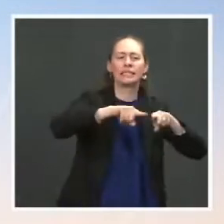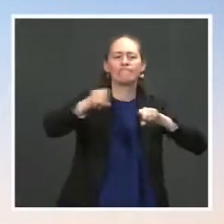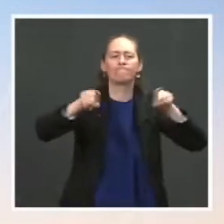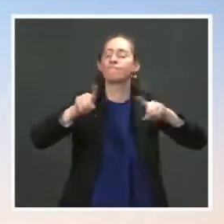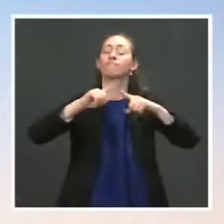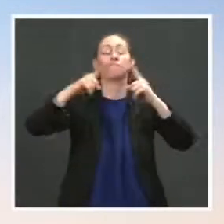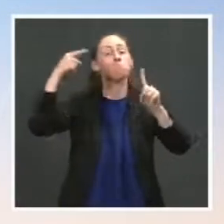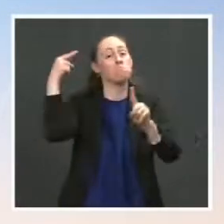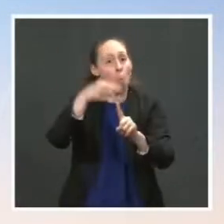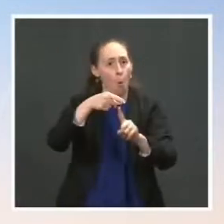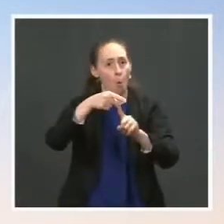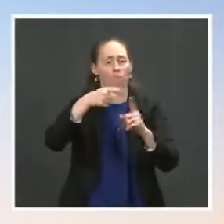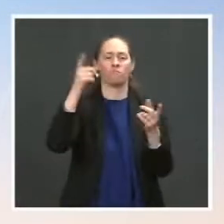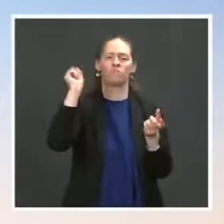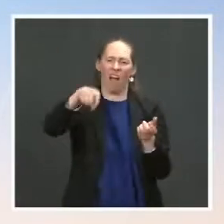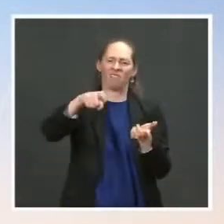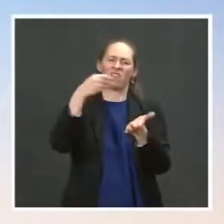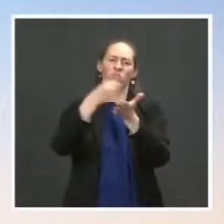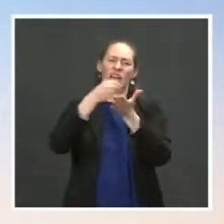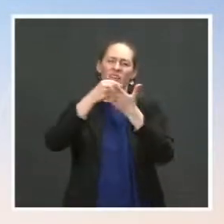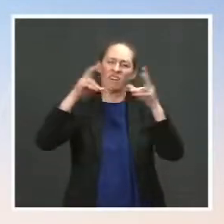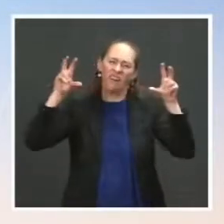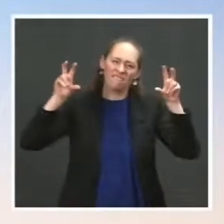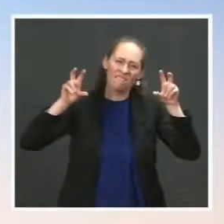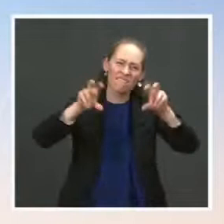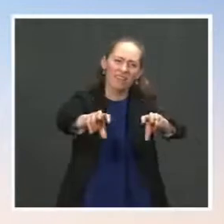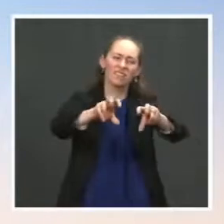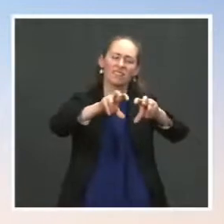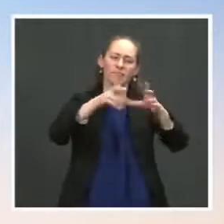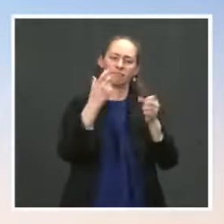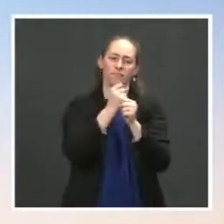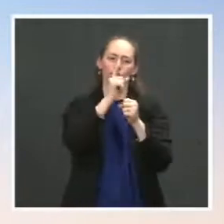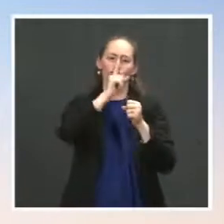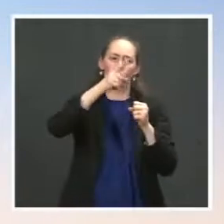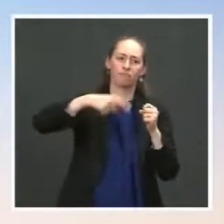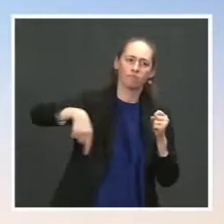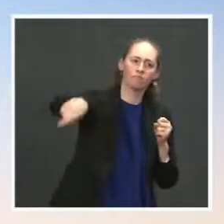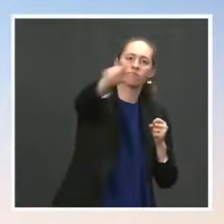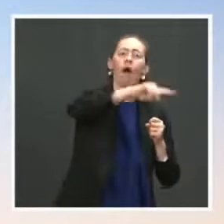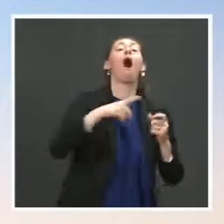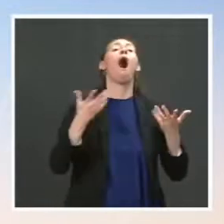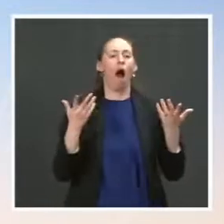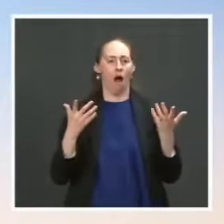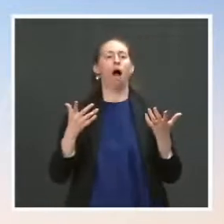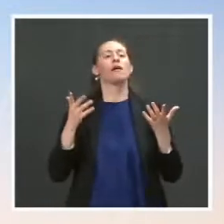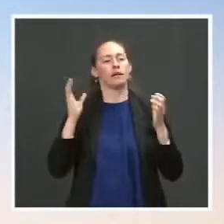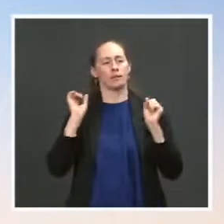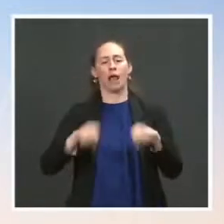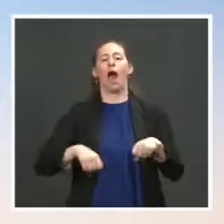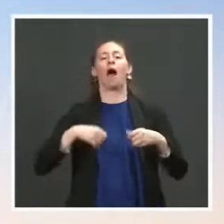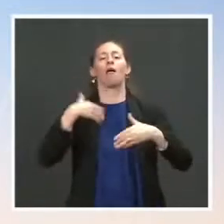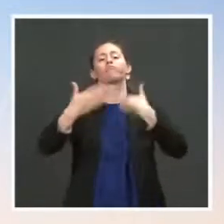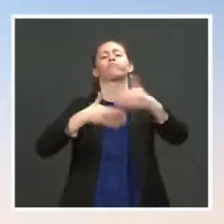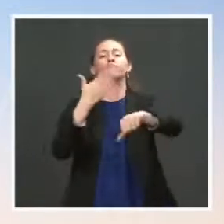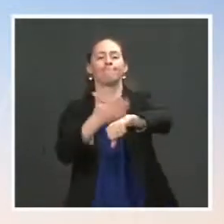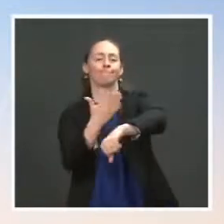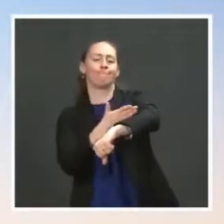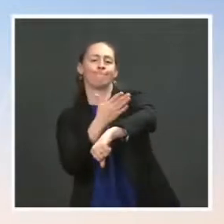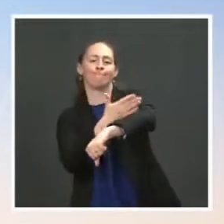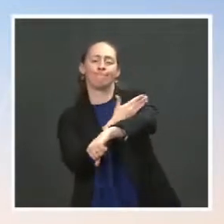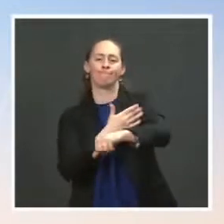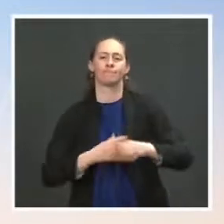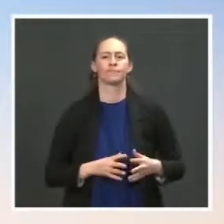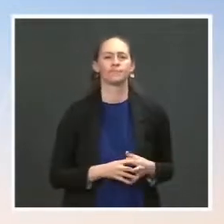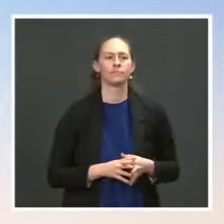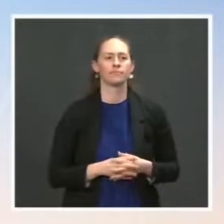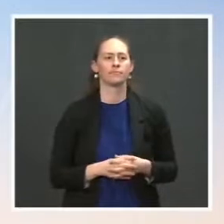enough to raise the bar in the country as a whole. And just one quick follow-up on that. To the extent that then a lot of that decision-making gets pushed to the local level,